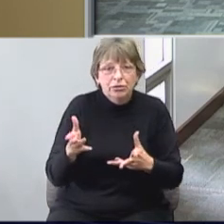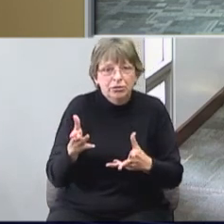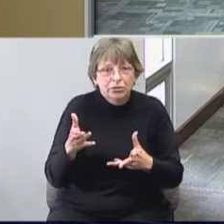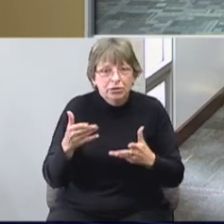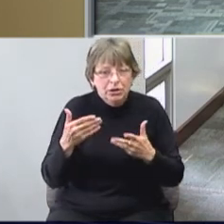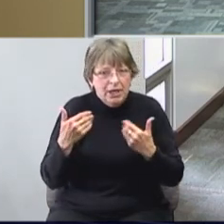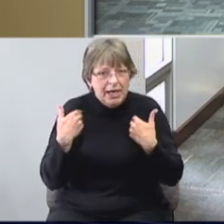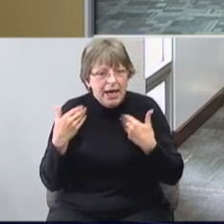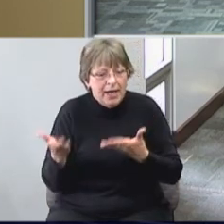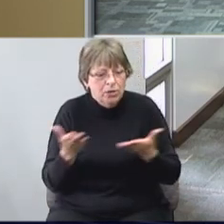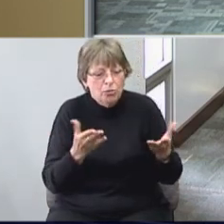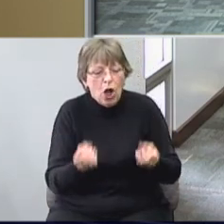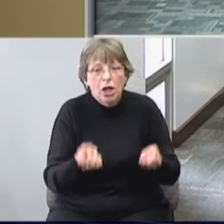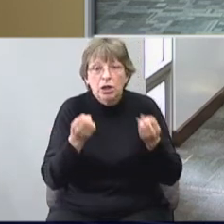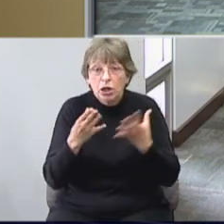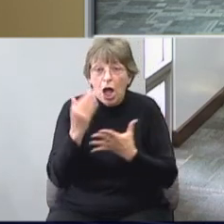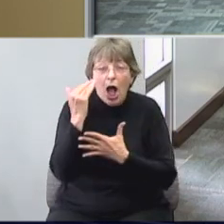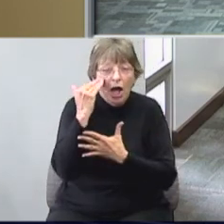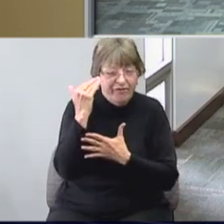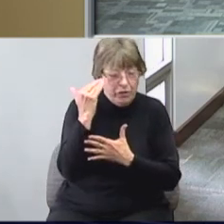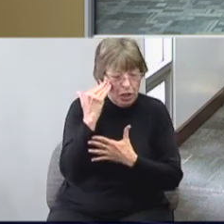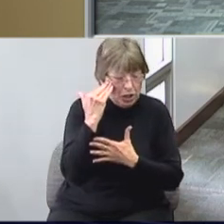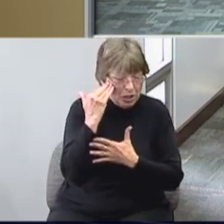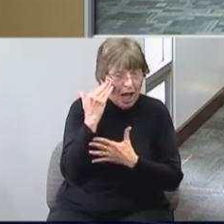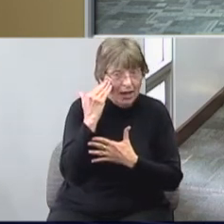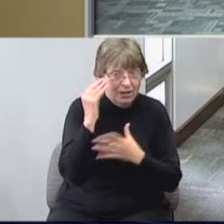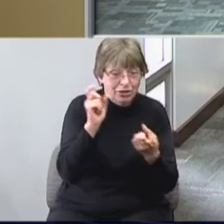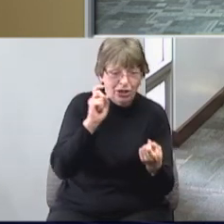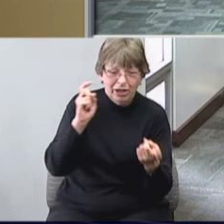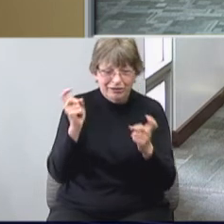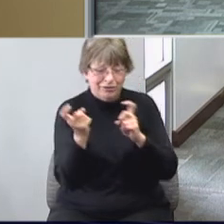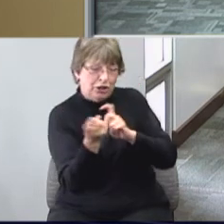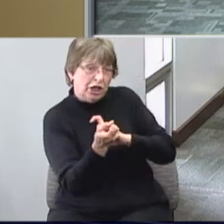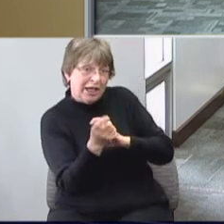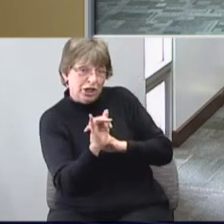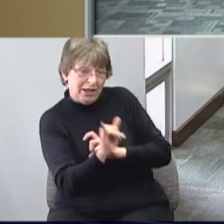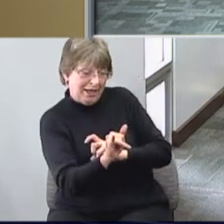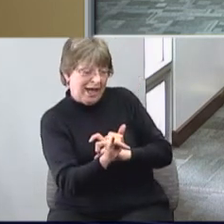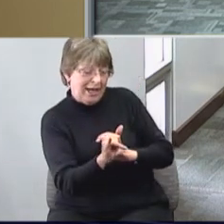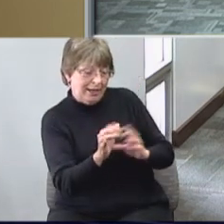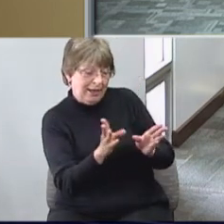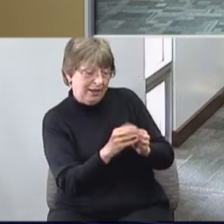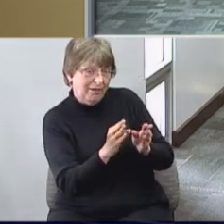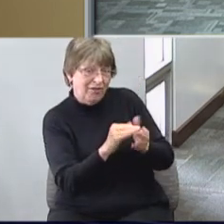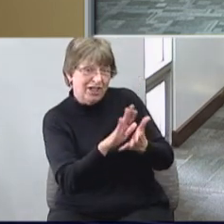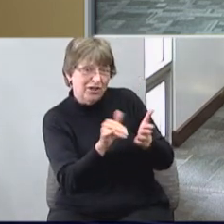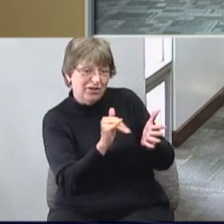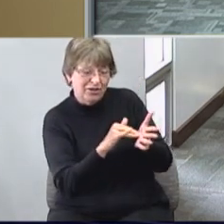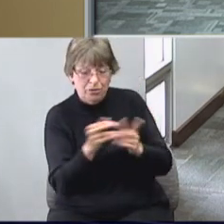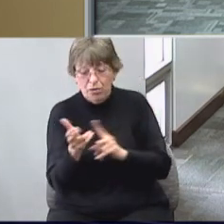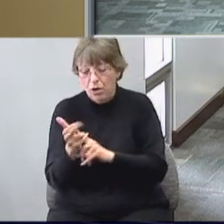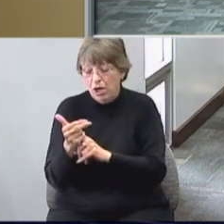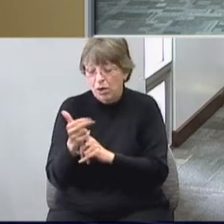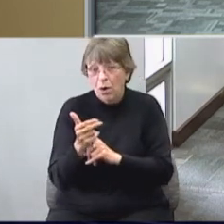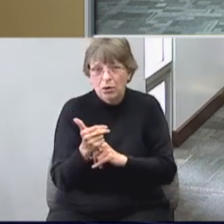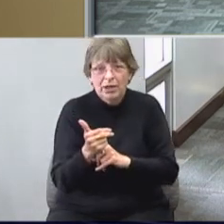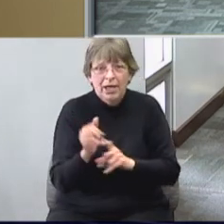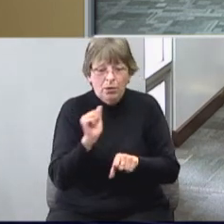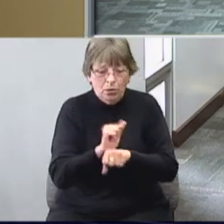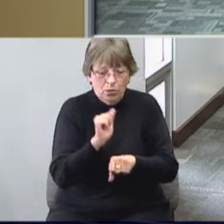of knowledge of turning around distressed properties, and we have